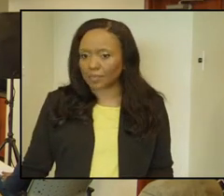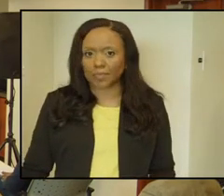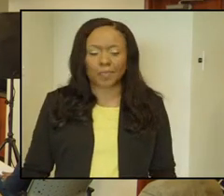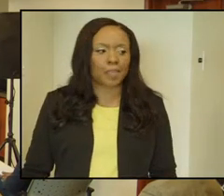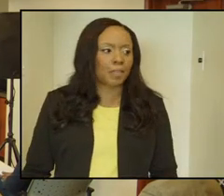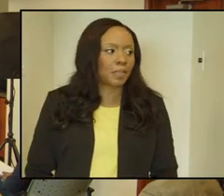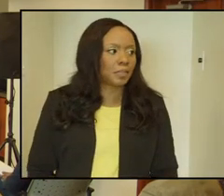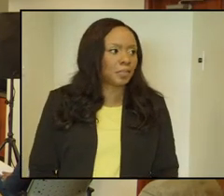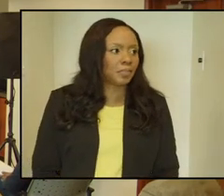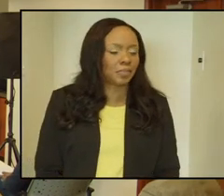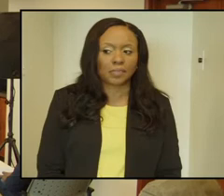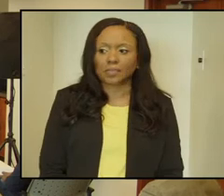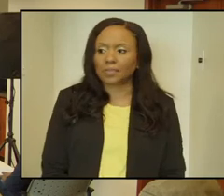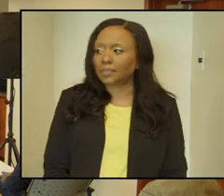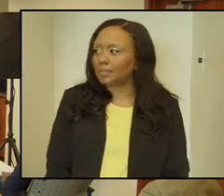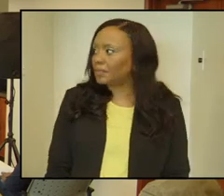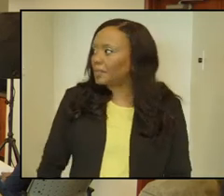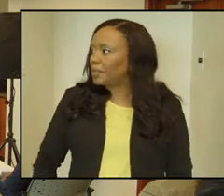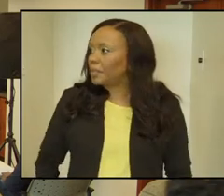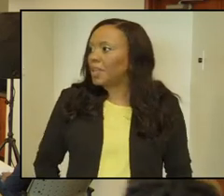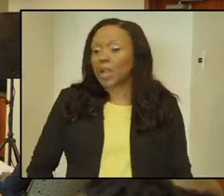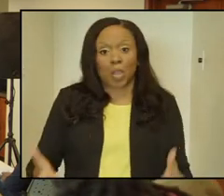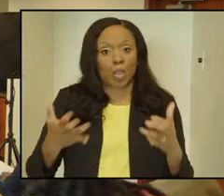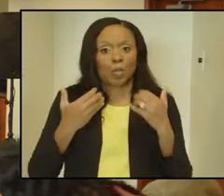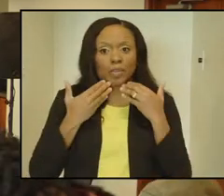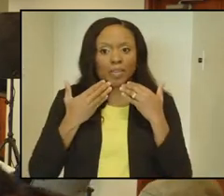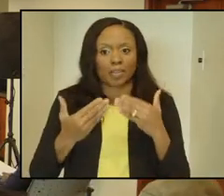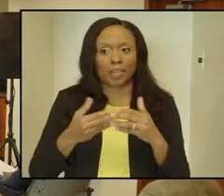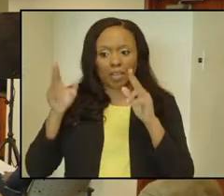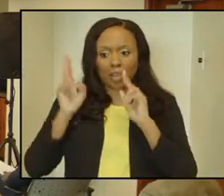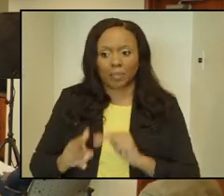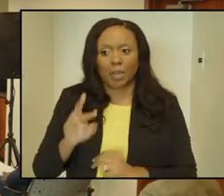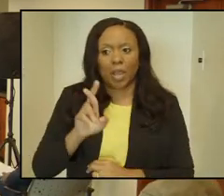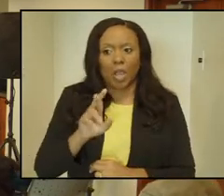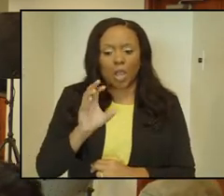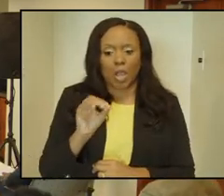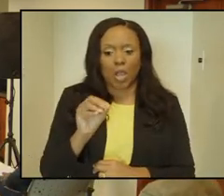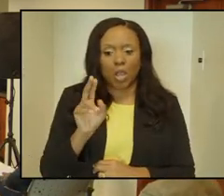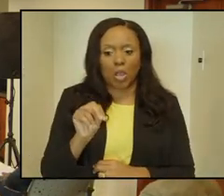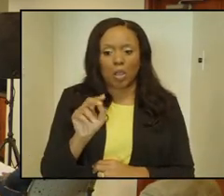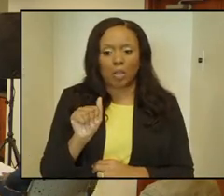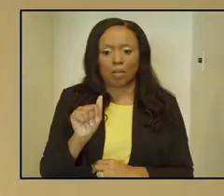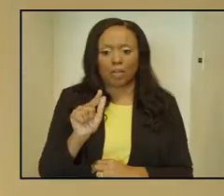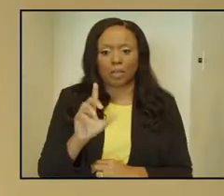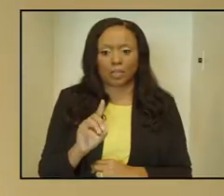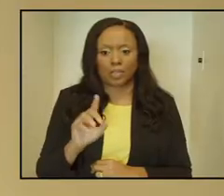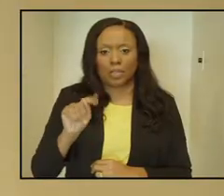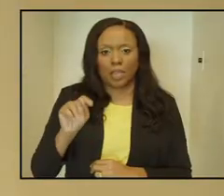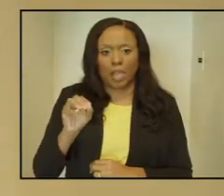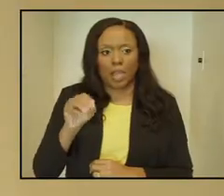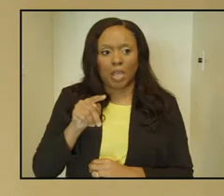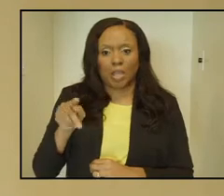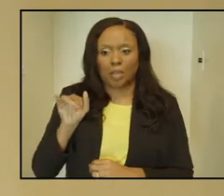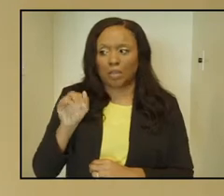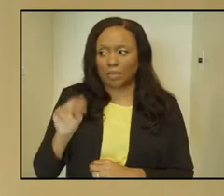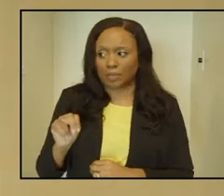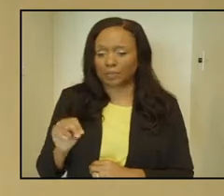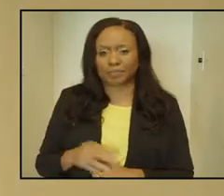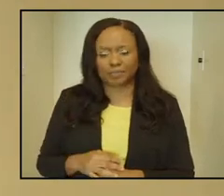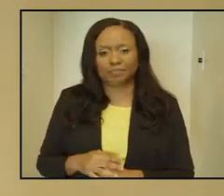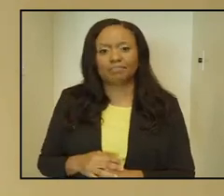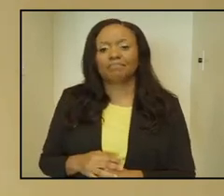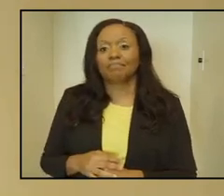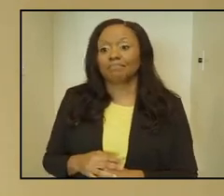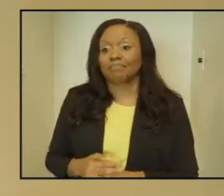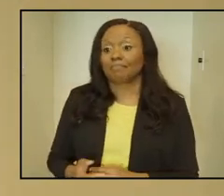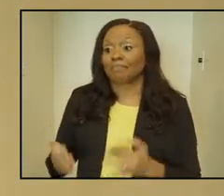We thank the Honorable Ronald Toppin, Minister of International Business and Industry, for his remarks.